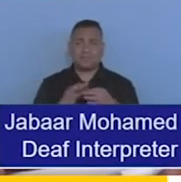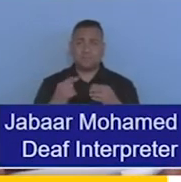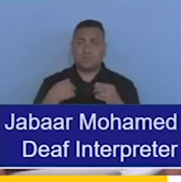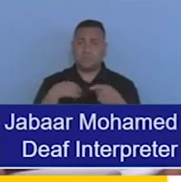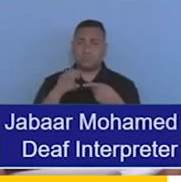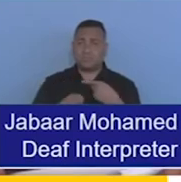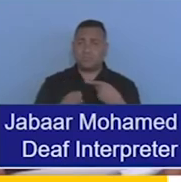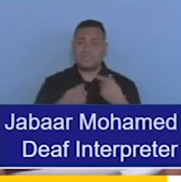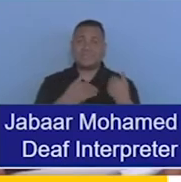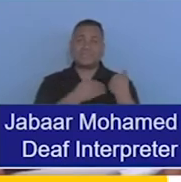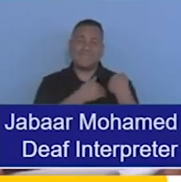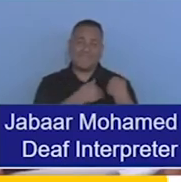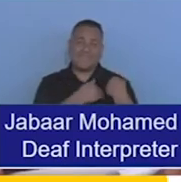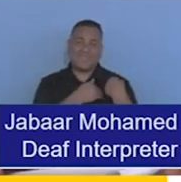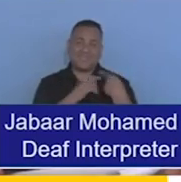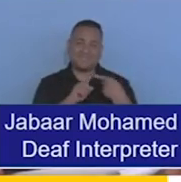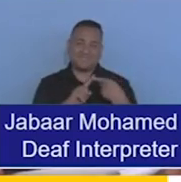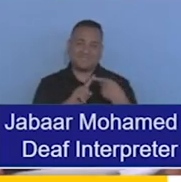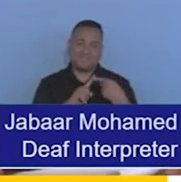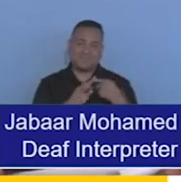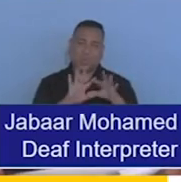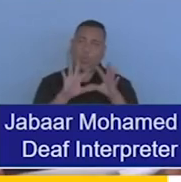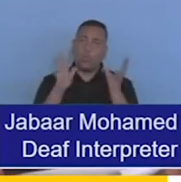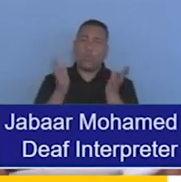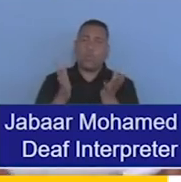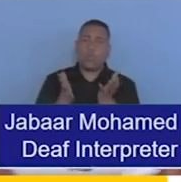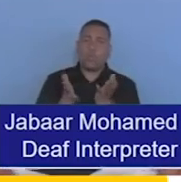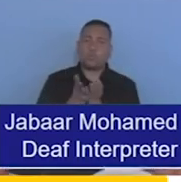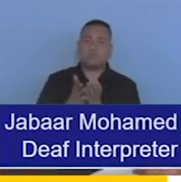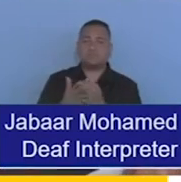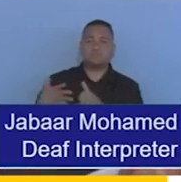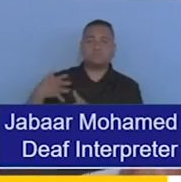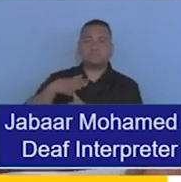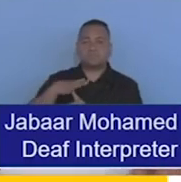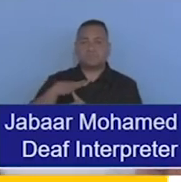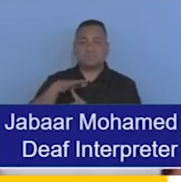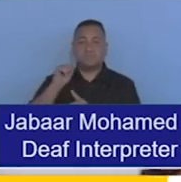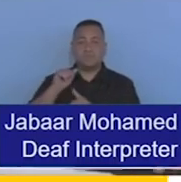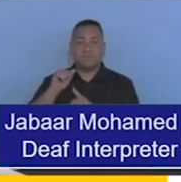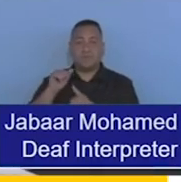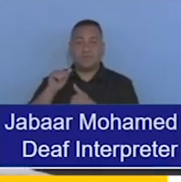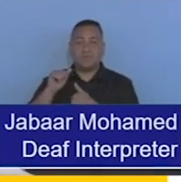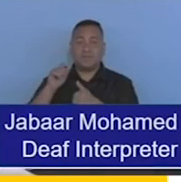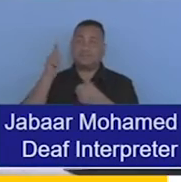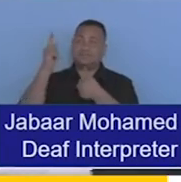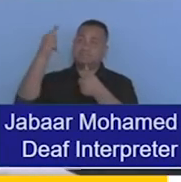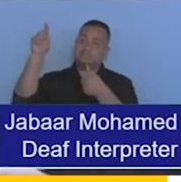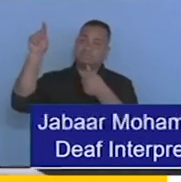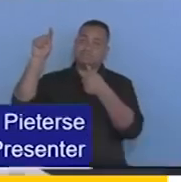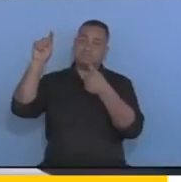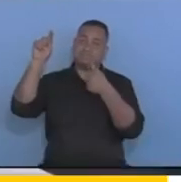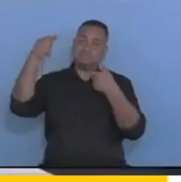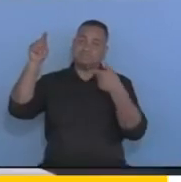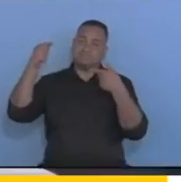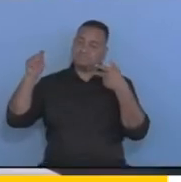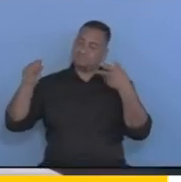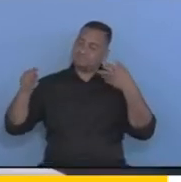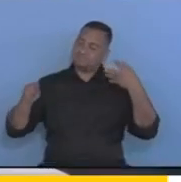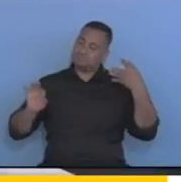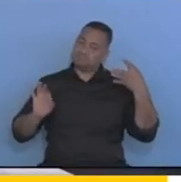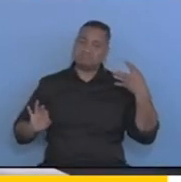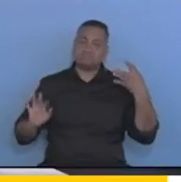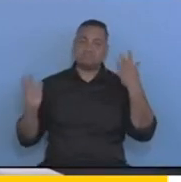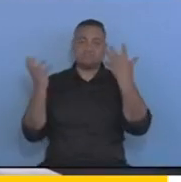and you know what, they're the world first. So I'm sorry, they ticked all the boxes for me. No, they're ticking all the boxes, you're absolutely right. And there's